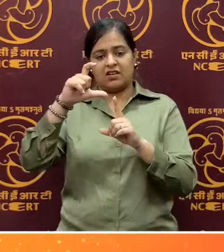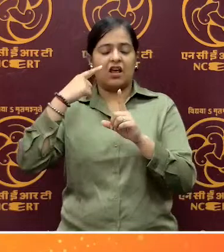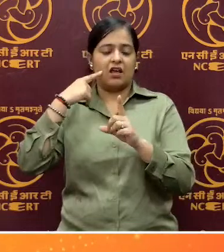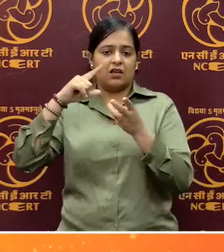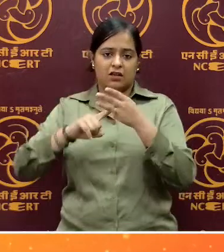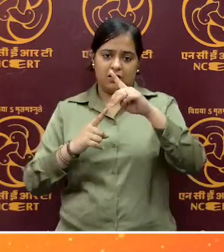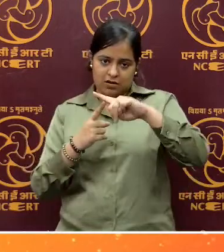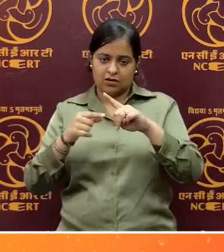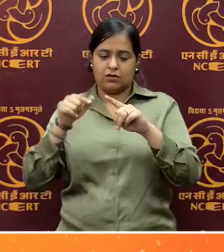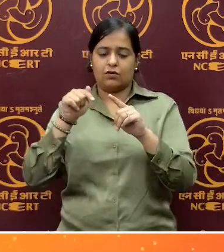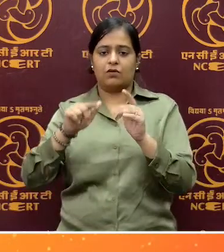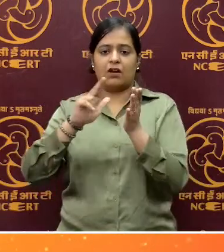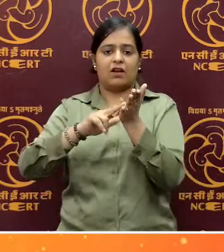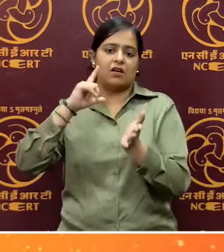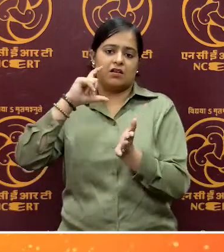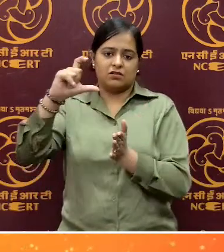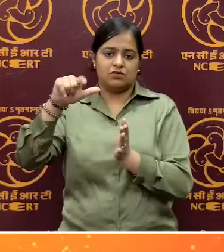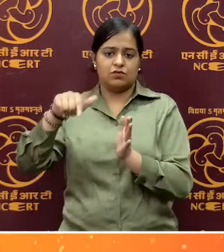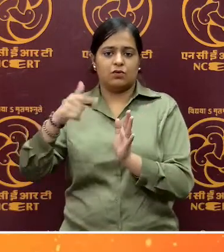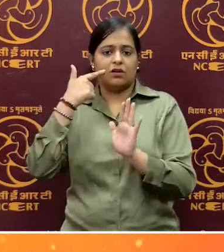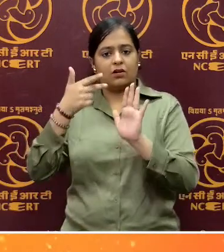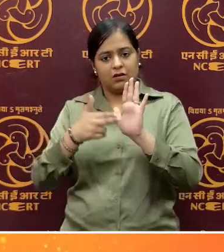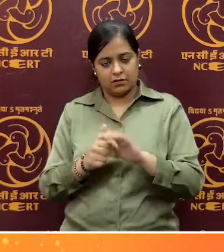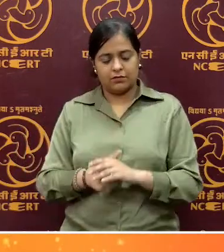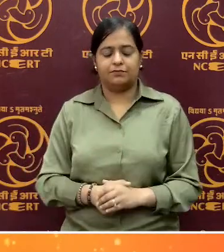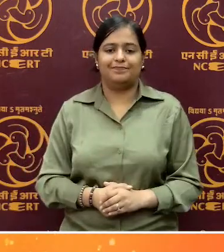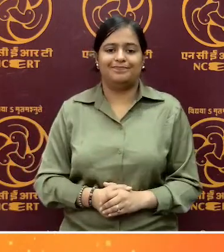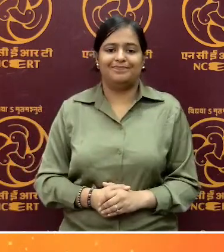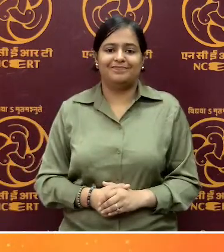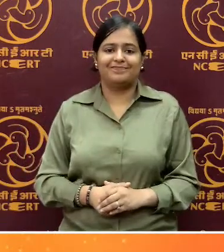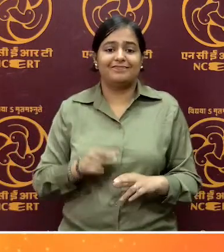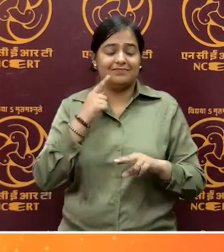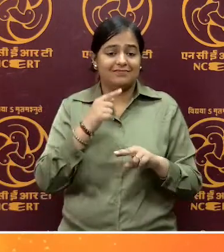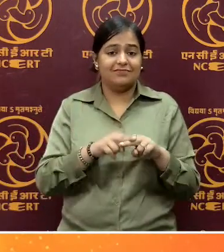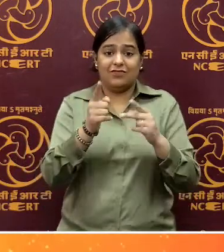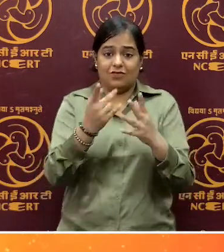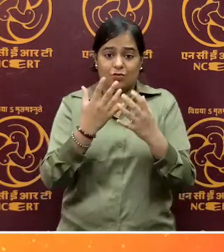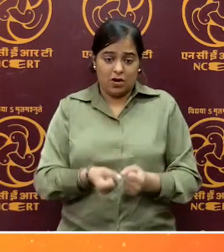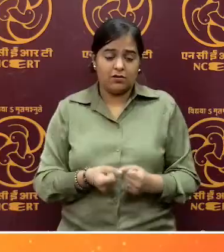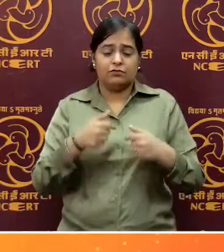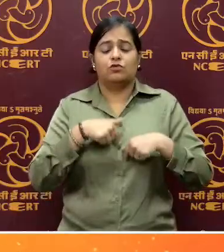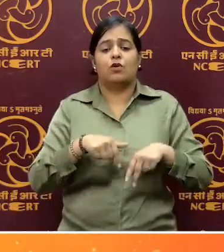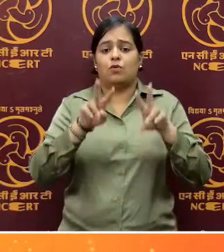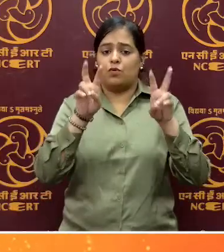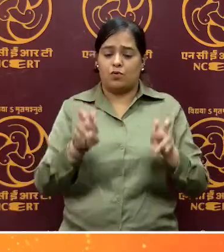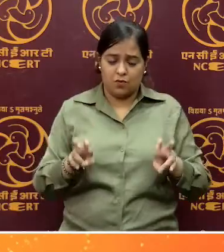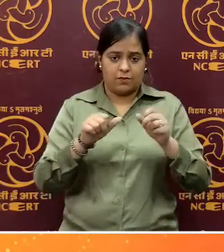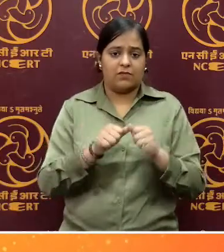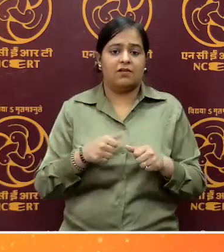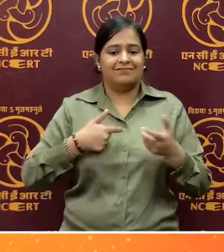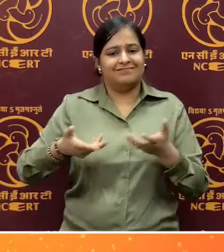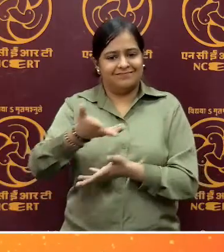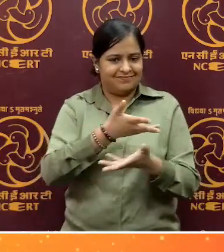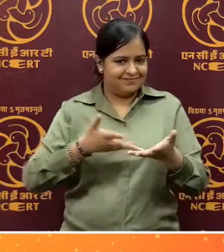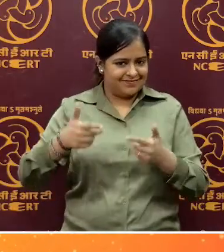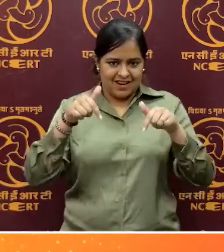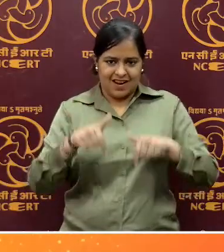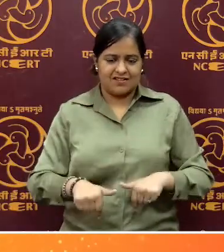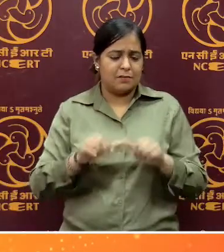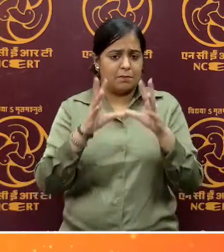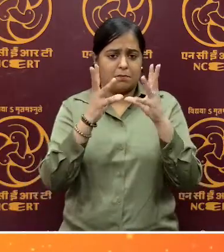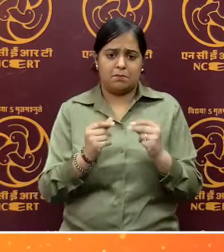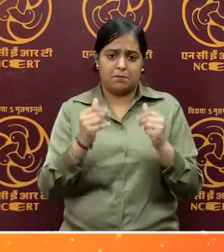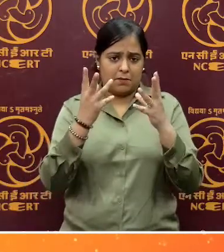dth.class12@ciet.nic.in. I have told you all the mediums to reach out to us. So, let us come back to the topic that we are going to discuss today in the